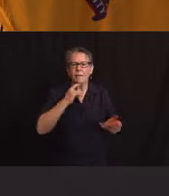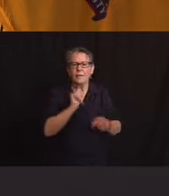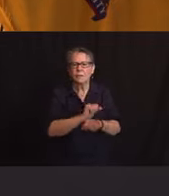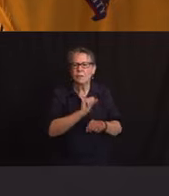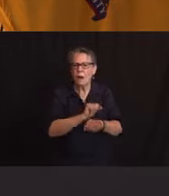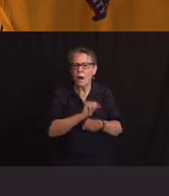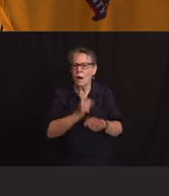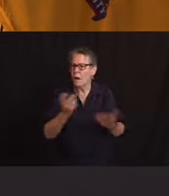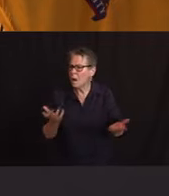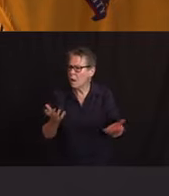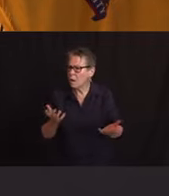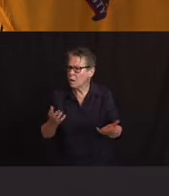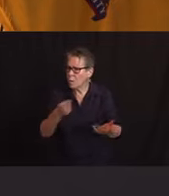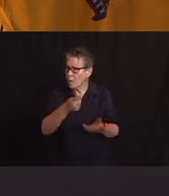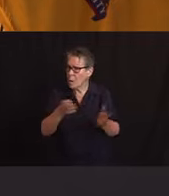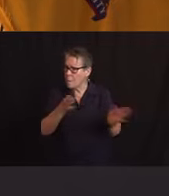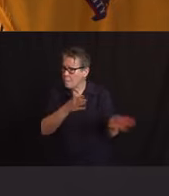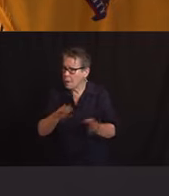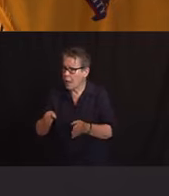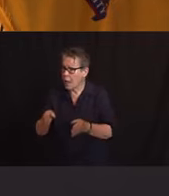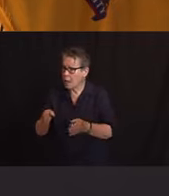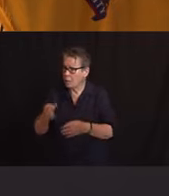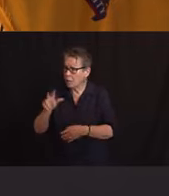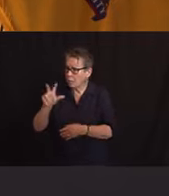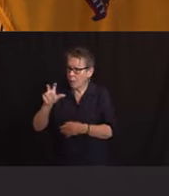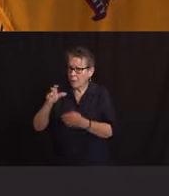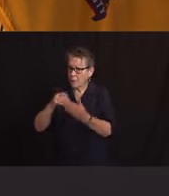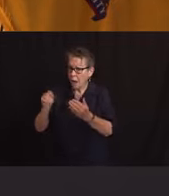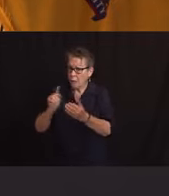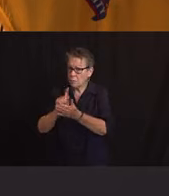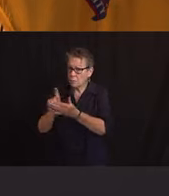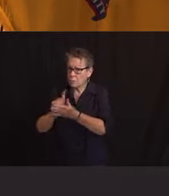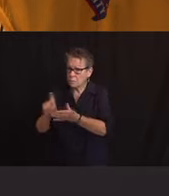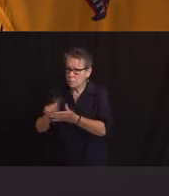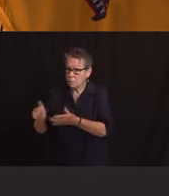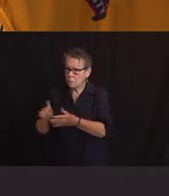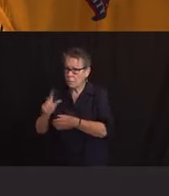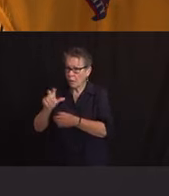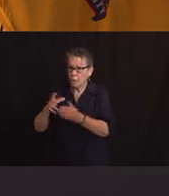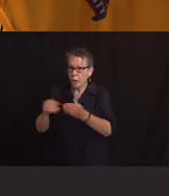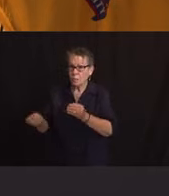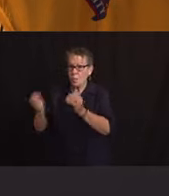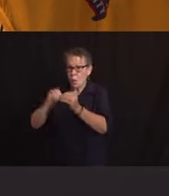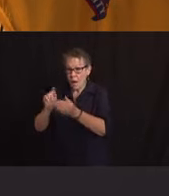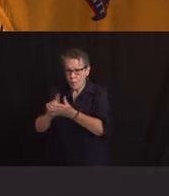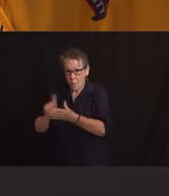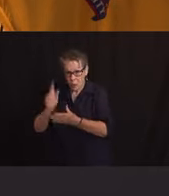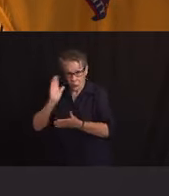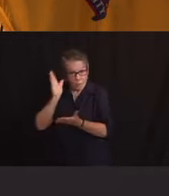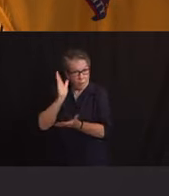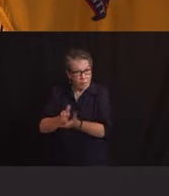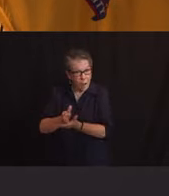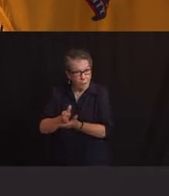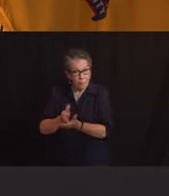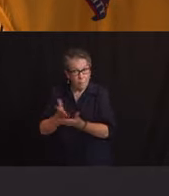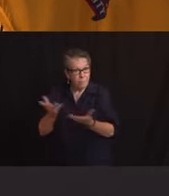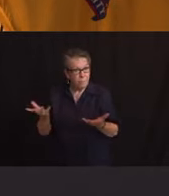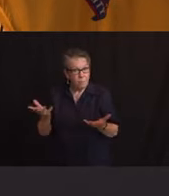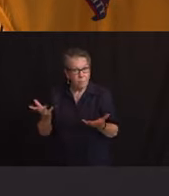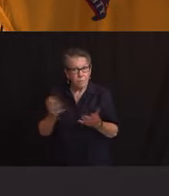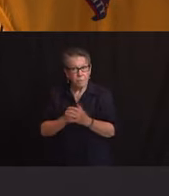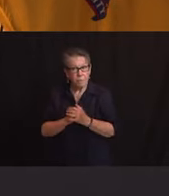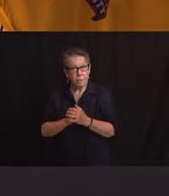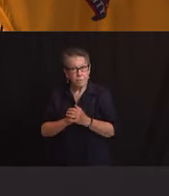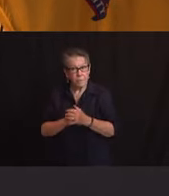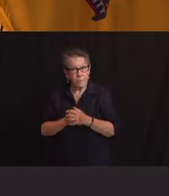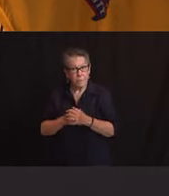businesses alleviate this shortage? Regarding the reopenings, do you expect difficulty from business owners in complying with this myriad of